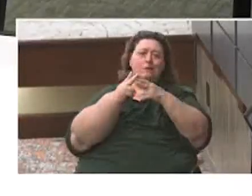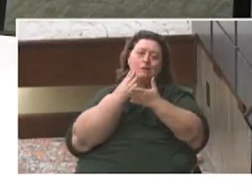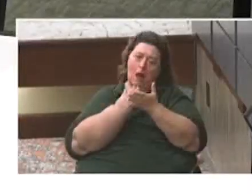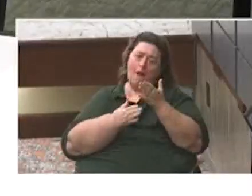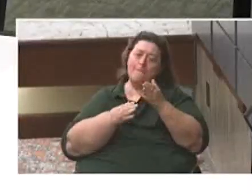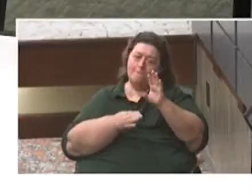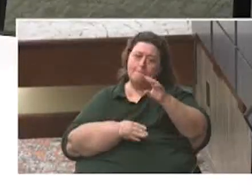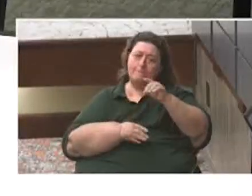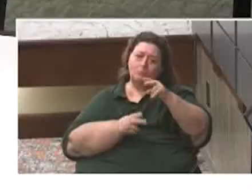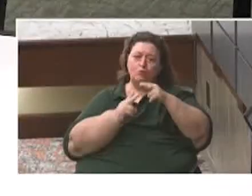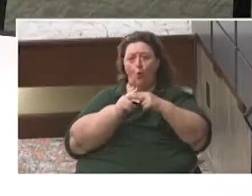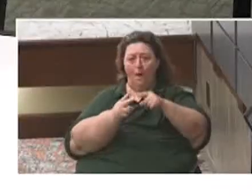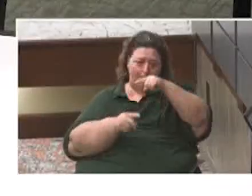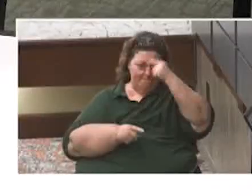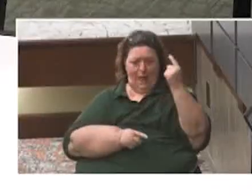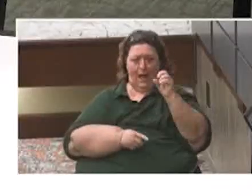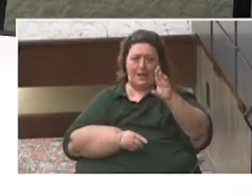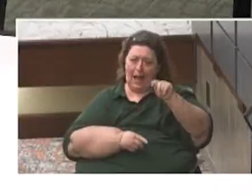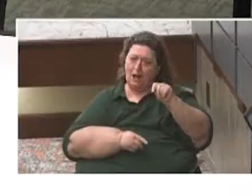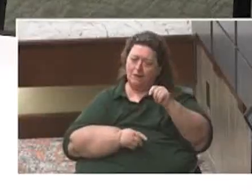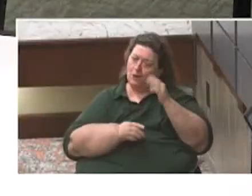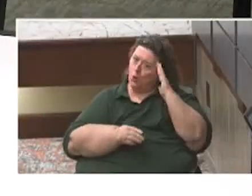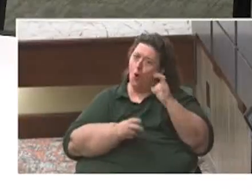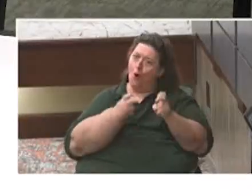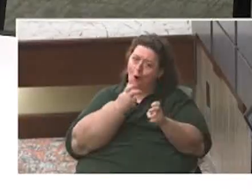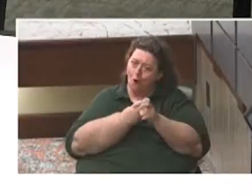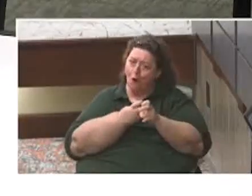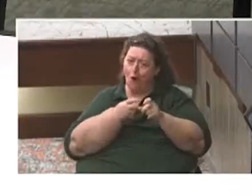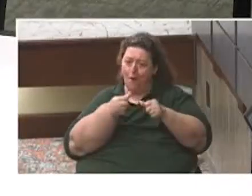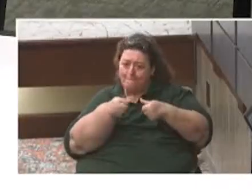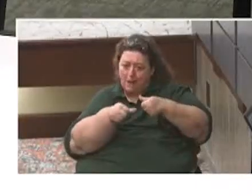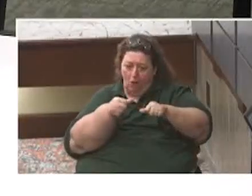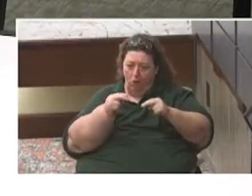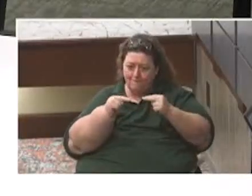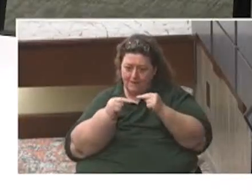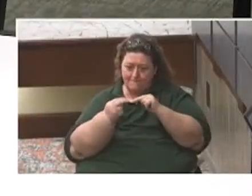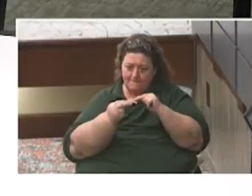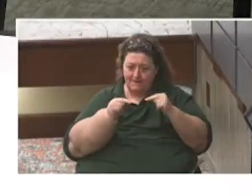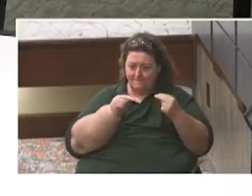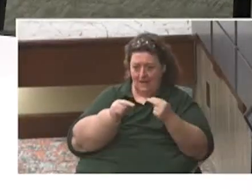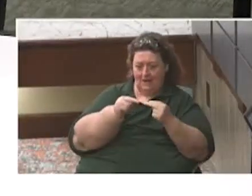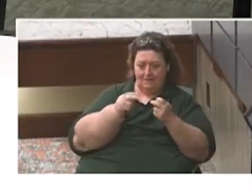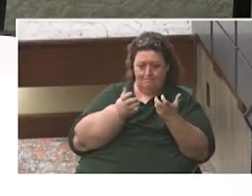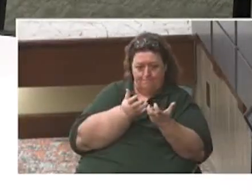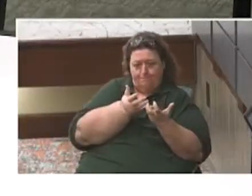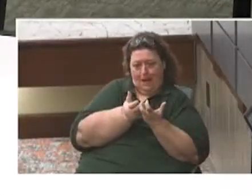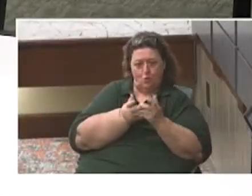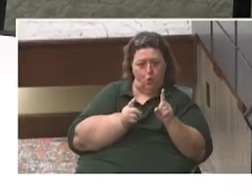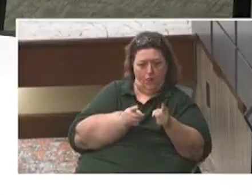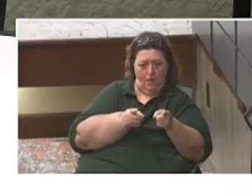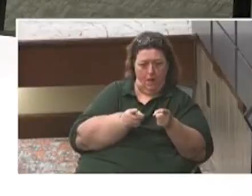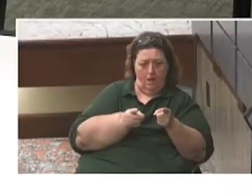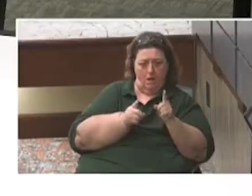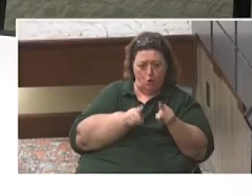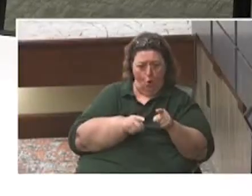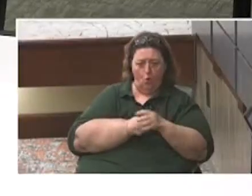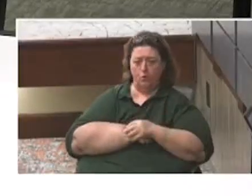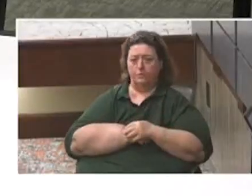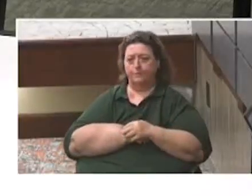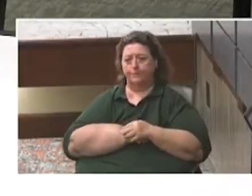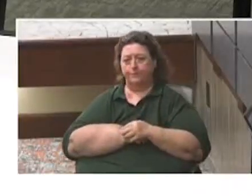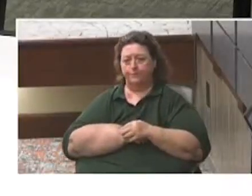puzzle getting the artist who's the right fit for the facility, getting where they are in the